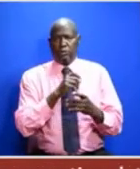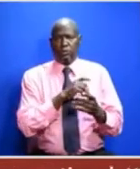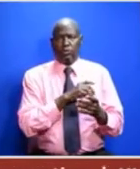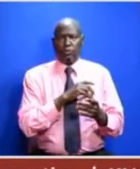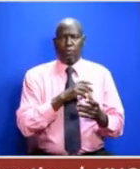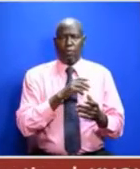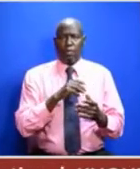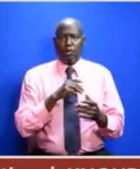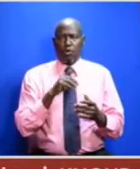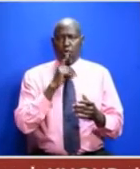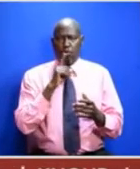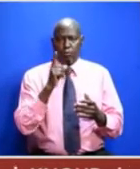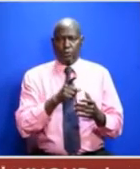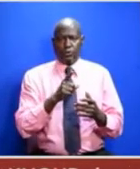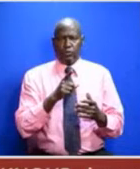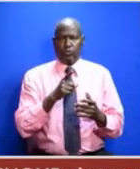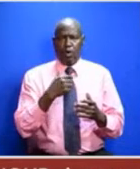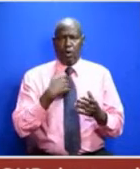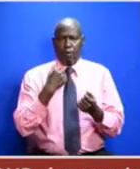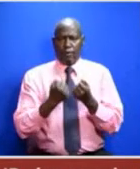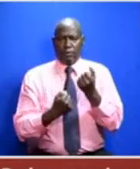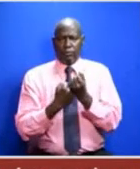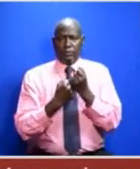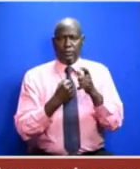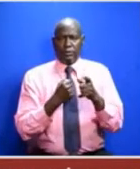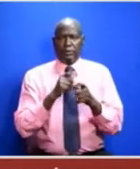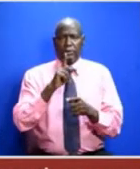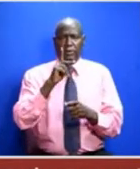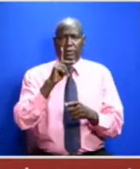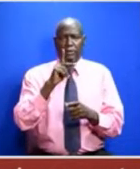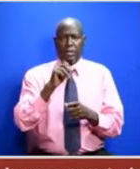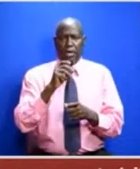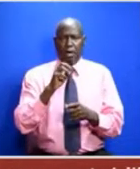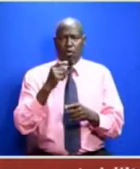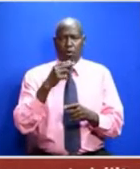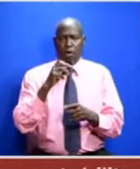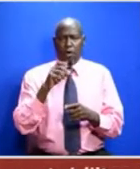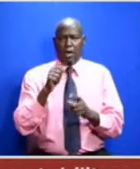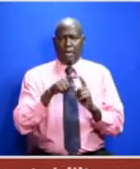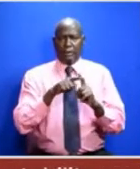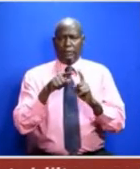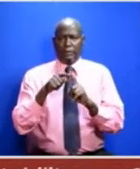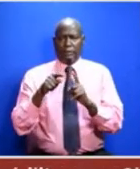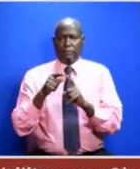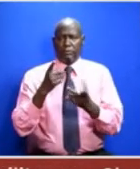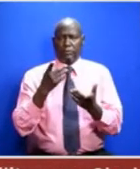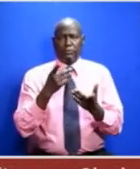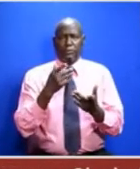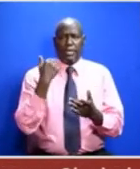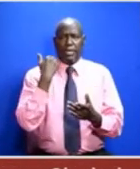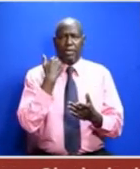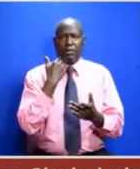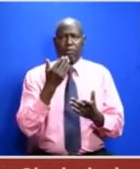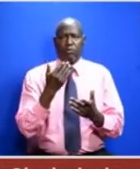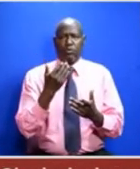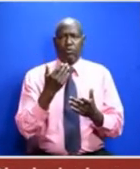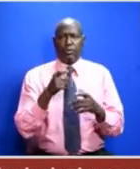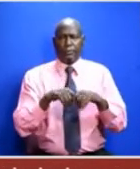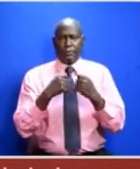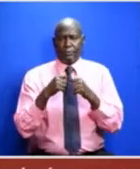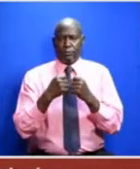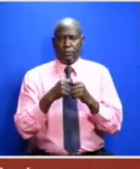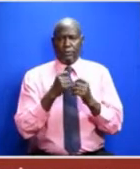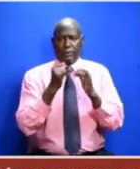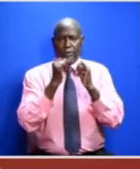commission abetted and aided the Shakahola massacre. This should include charging them with criminal negligence